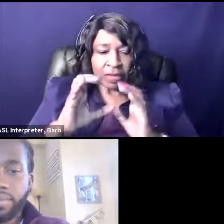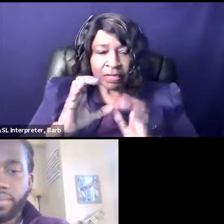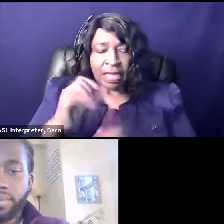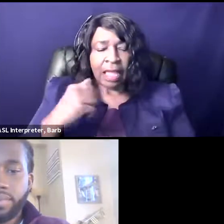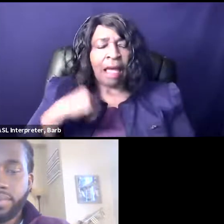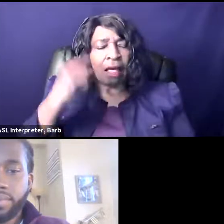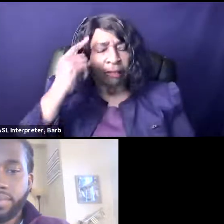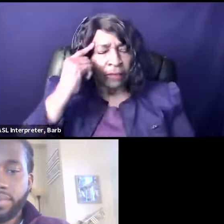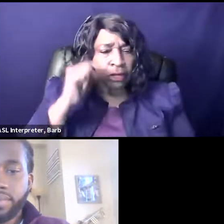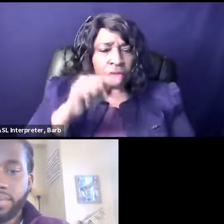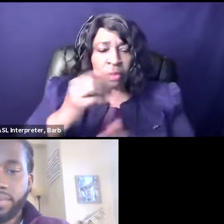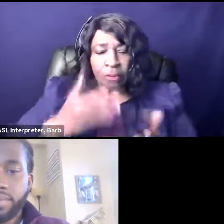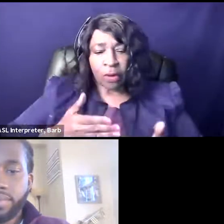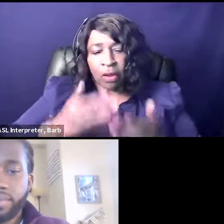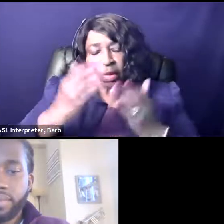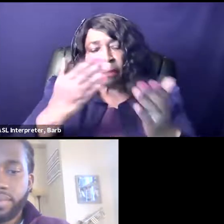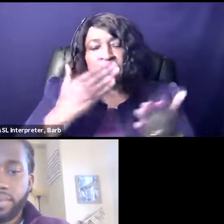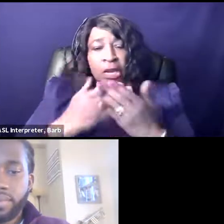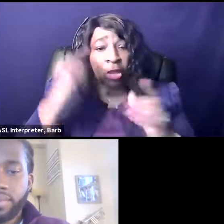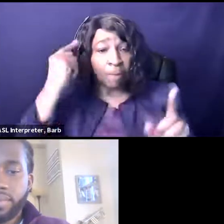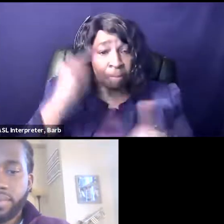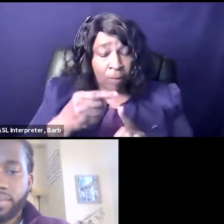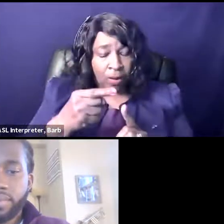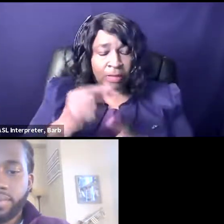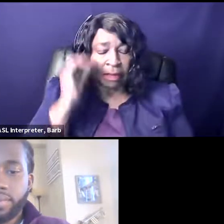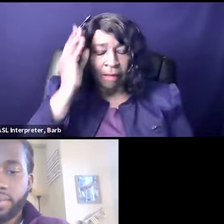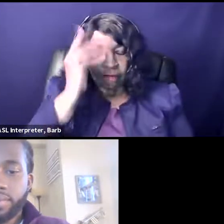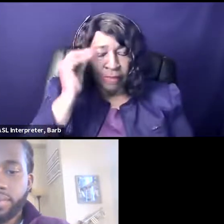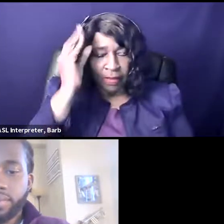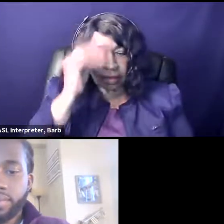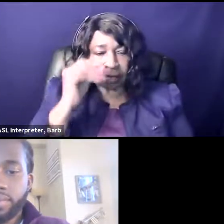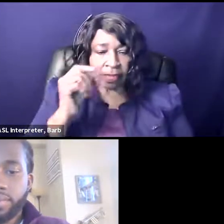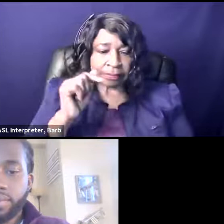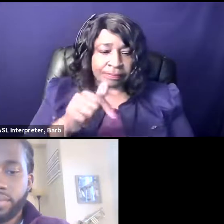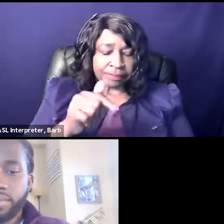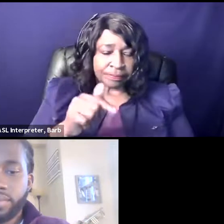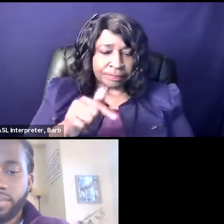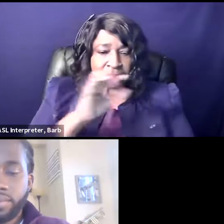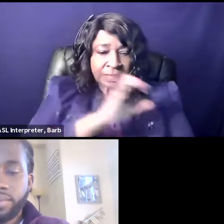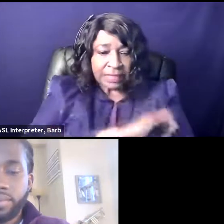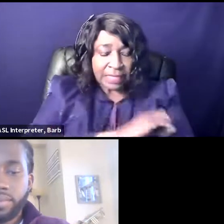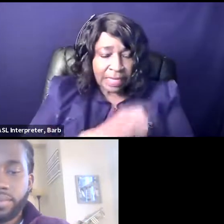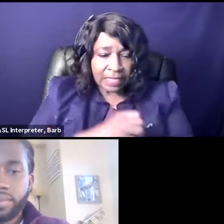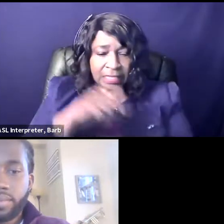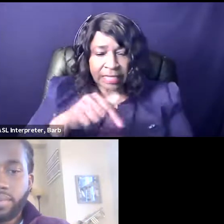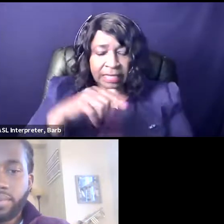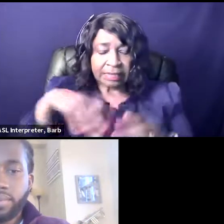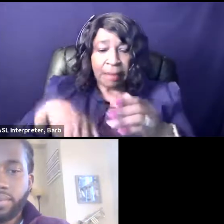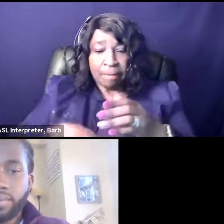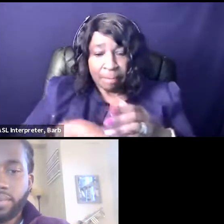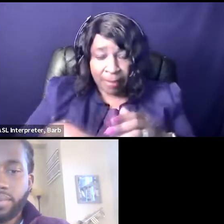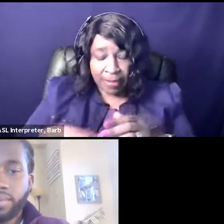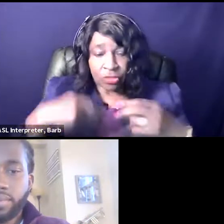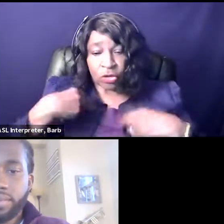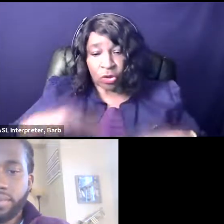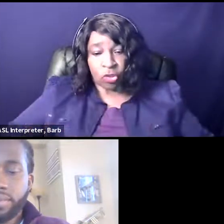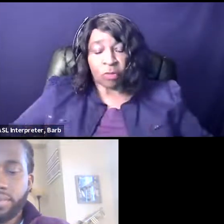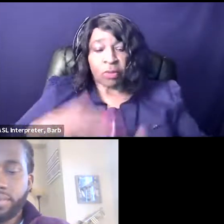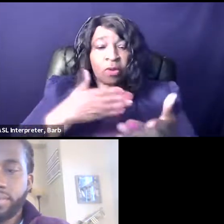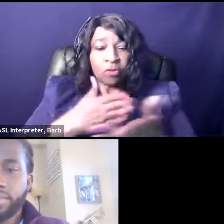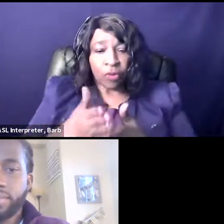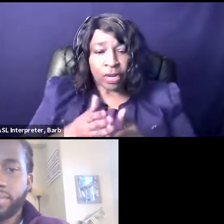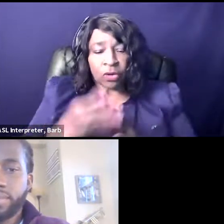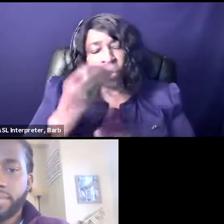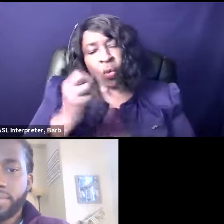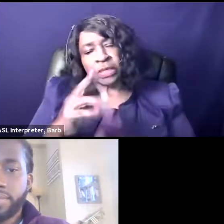point, thinking about, in the lecture I asked, is energy a basic human right? or access to energy a basic human right?